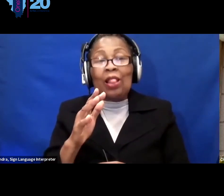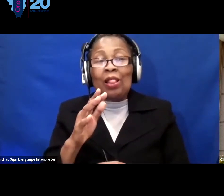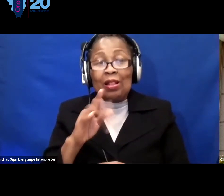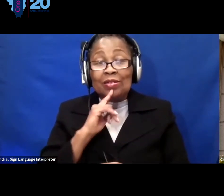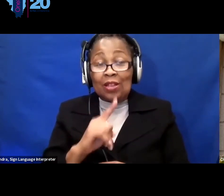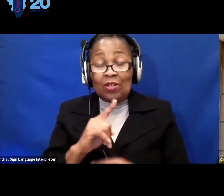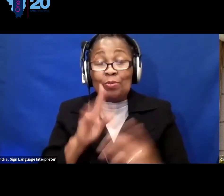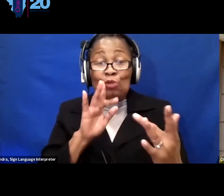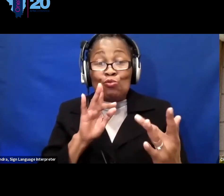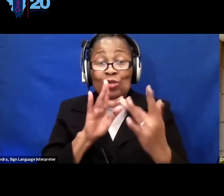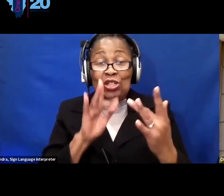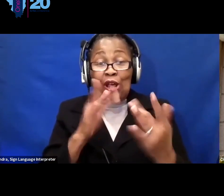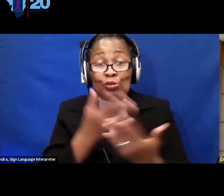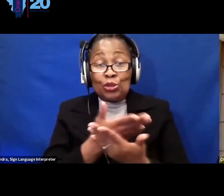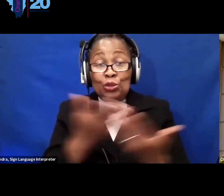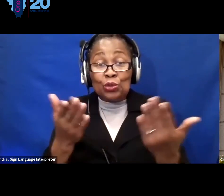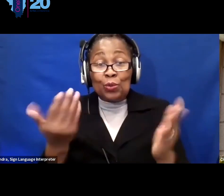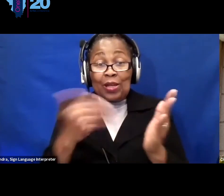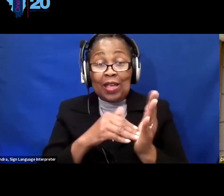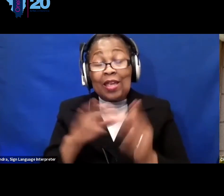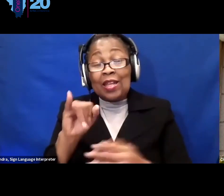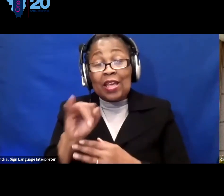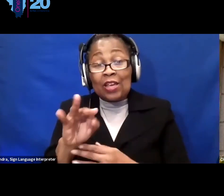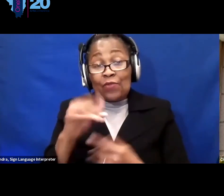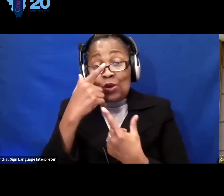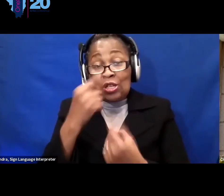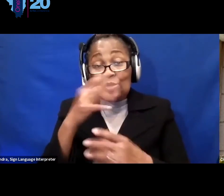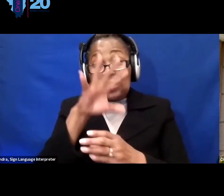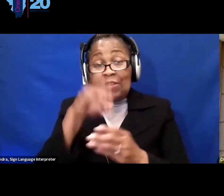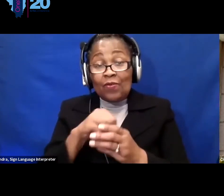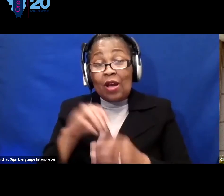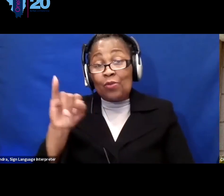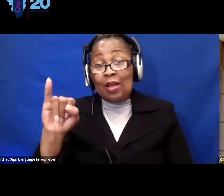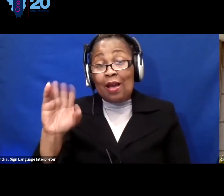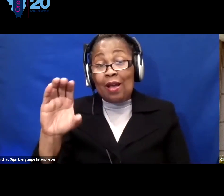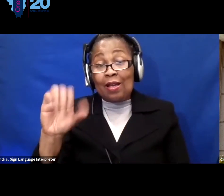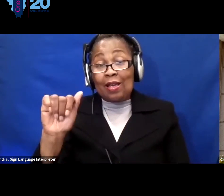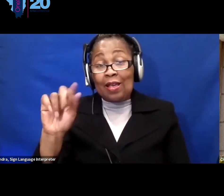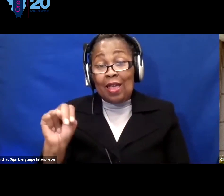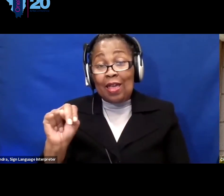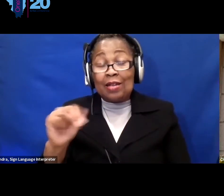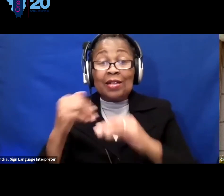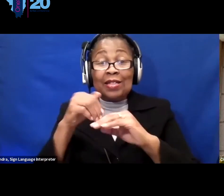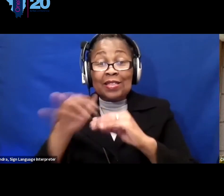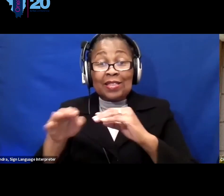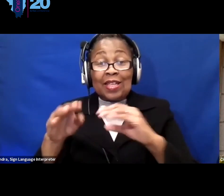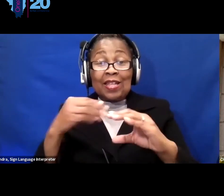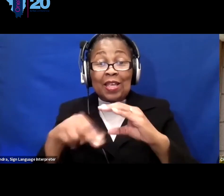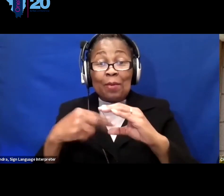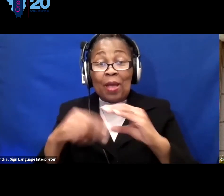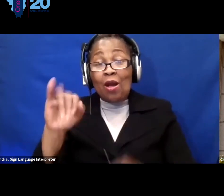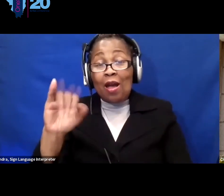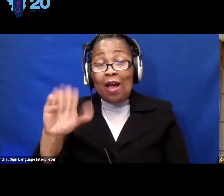be reaching out to you again, but if you're interested in getting involved with ICAN, you can email us at